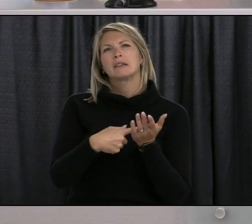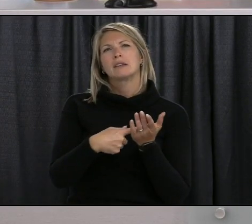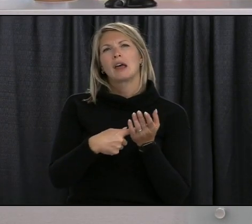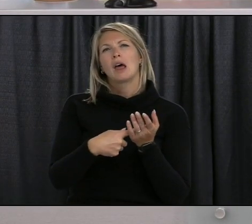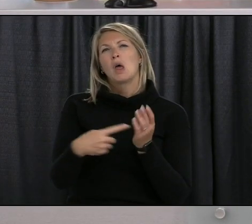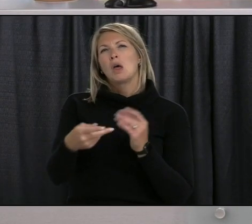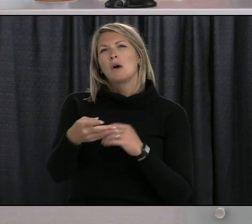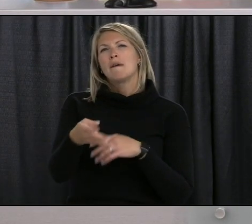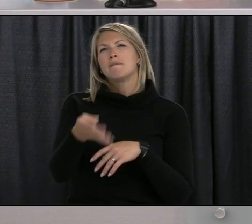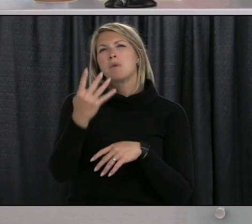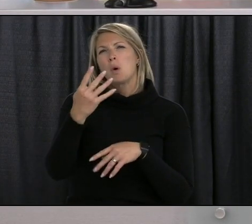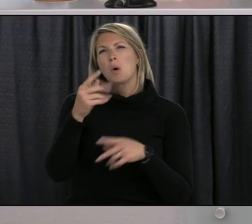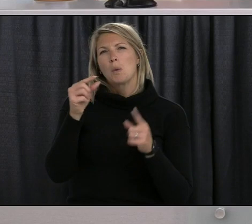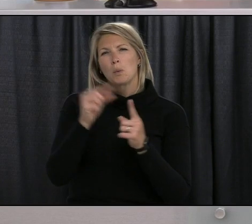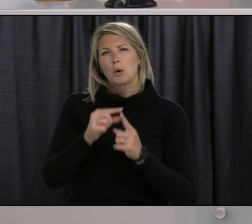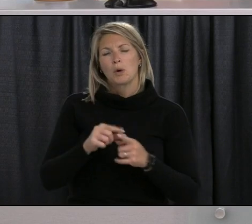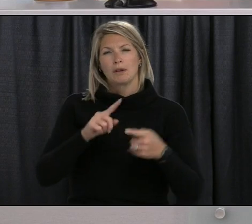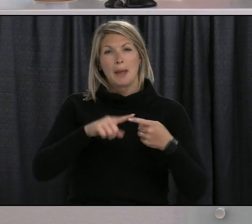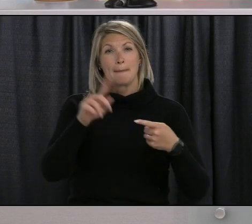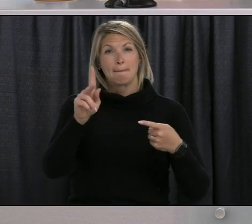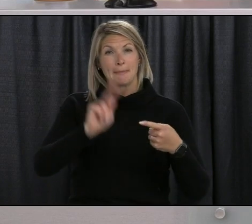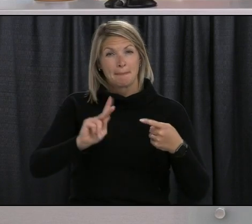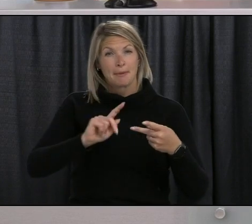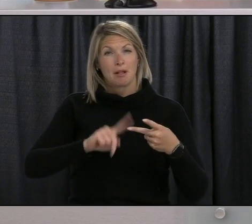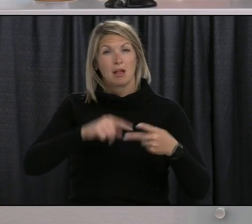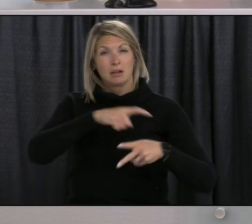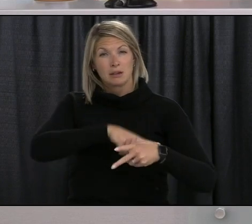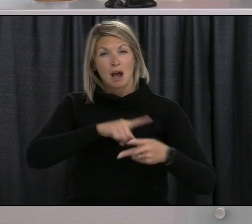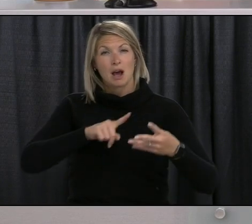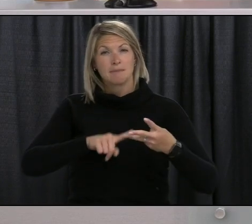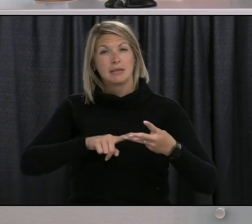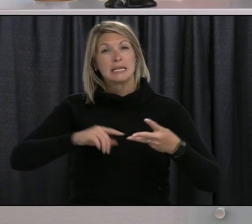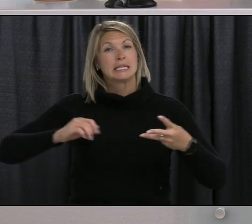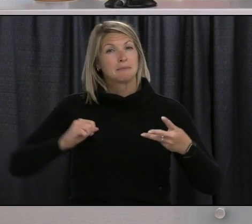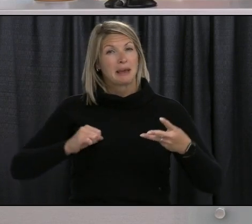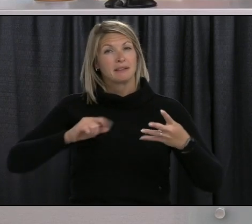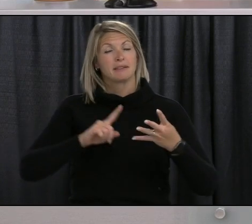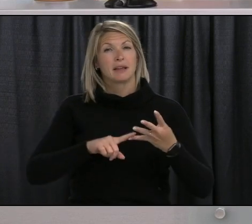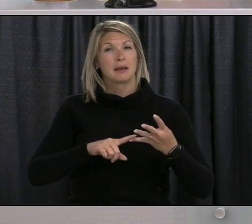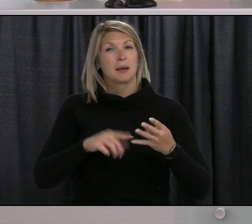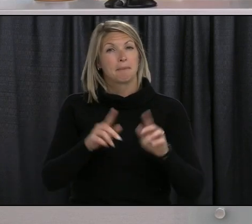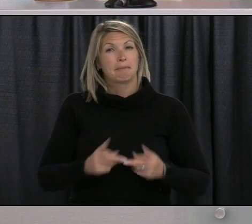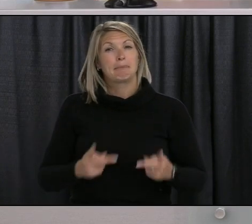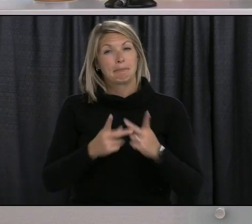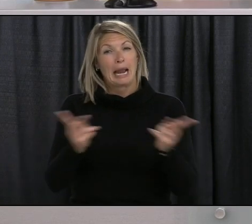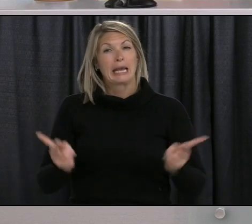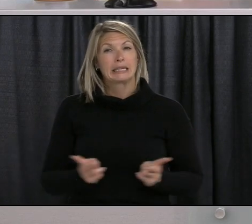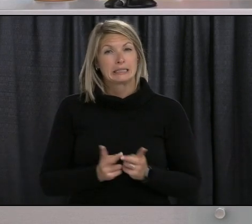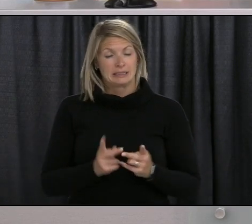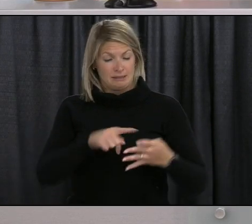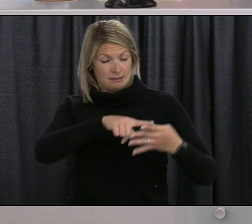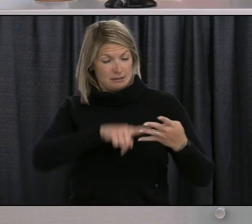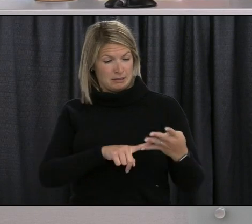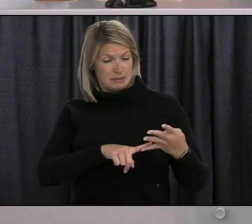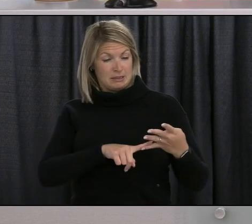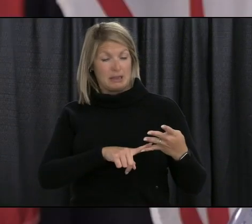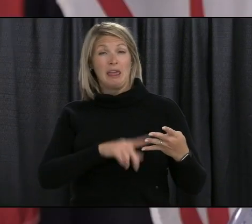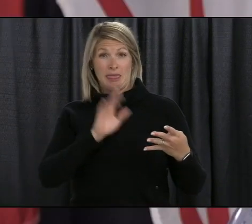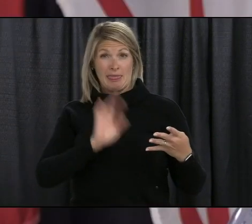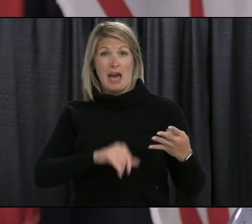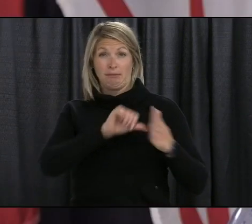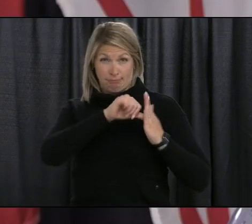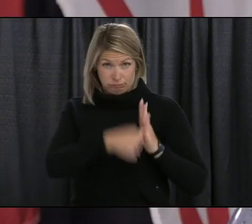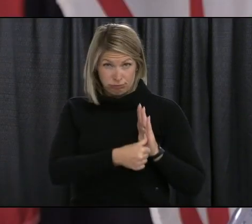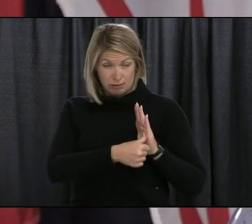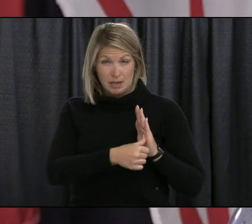we're going with all drive-through clinics right now, people within their vehicles, why would that be an issue in that circumstance? Well, that